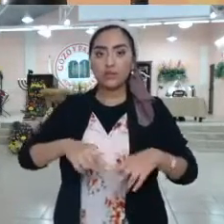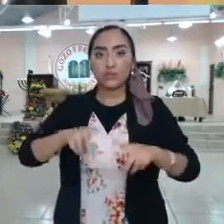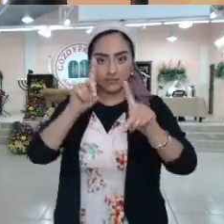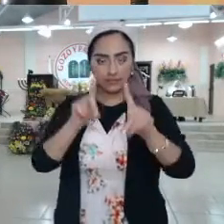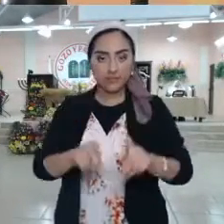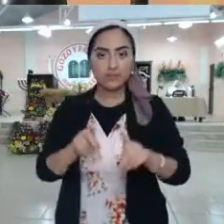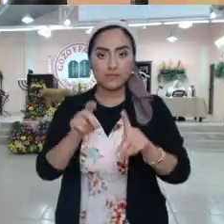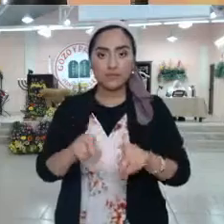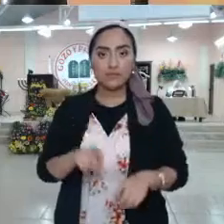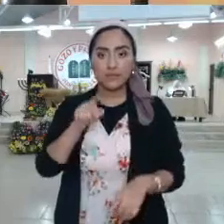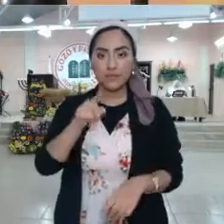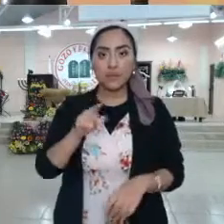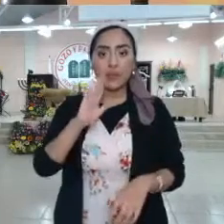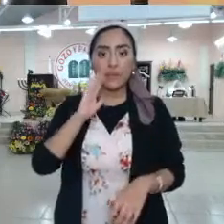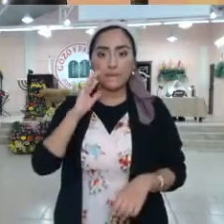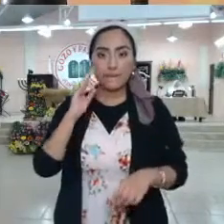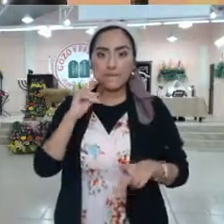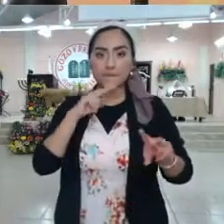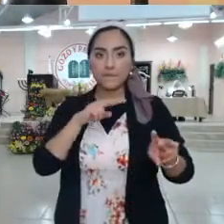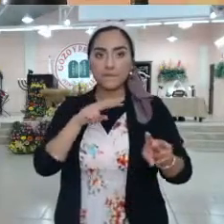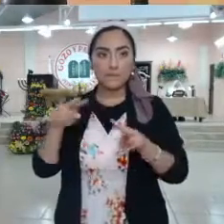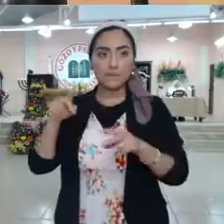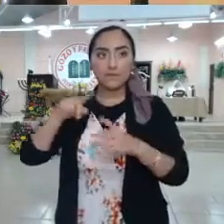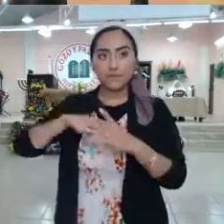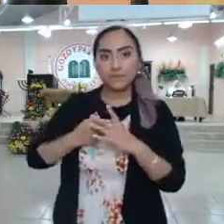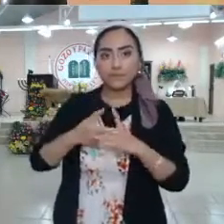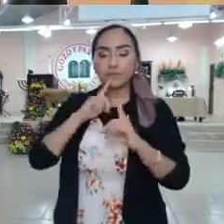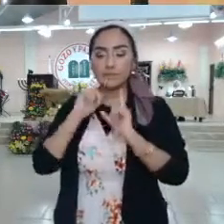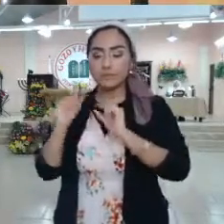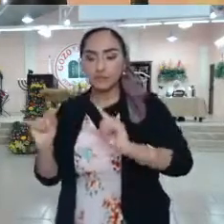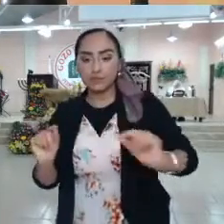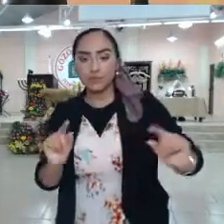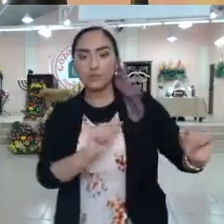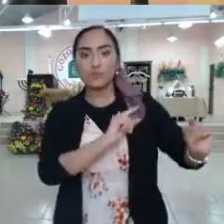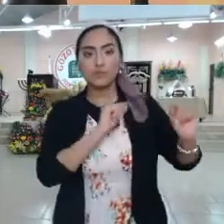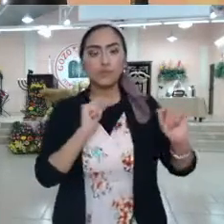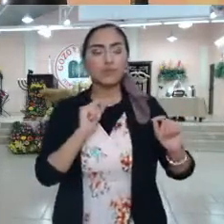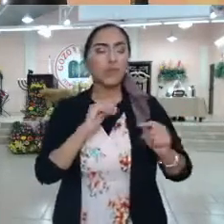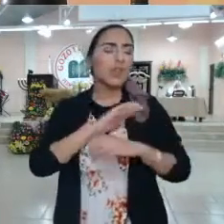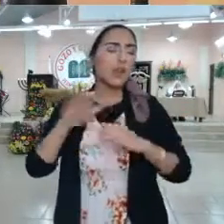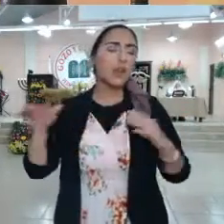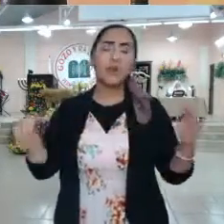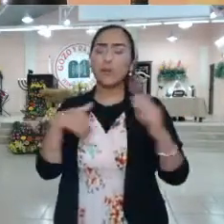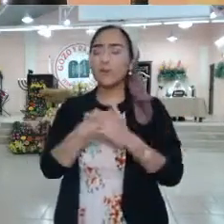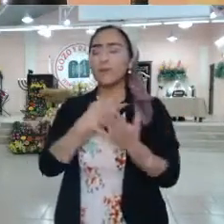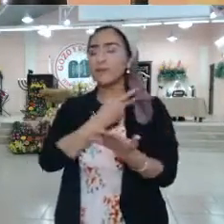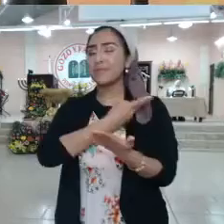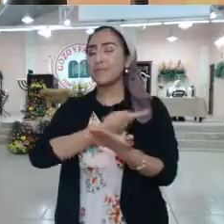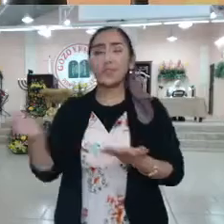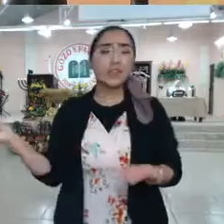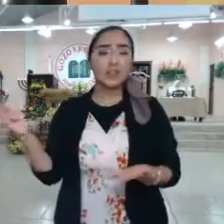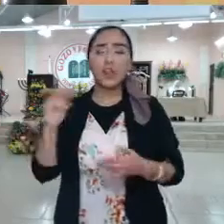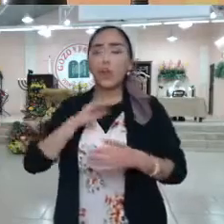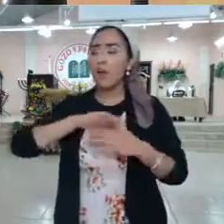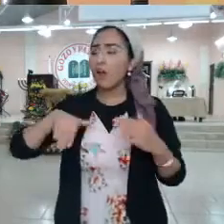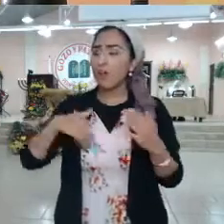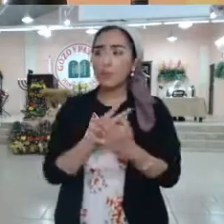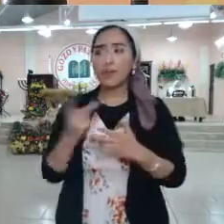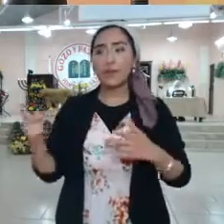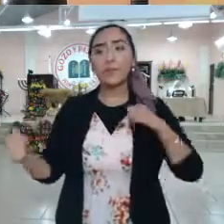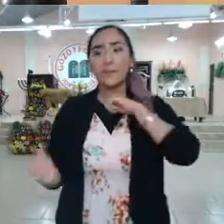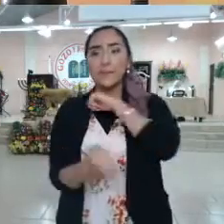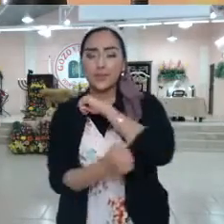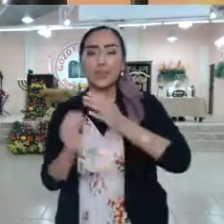The Eternal Father is going to start to test you. He's going to be looking to see if you start to gossip. You ruined everything. You